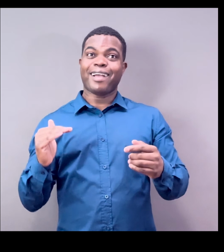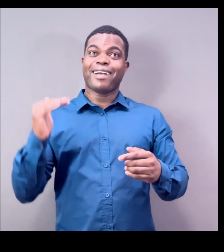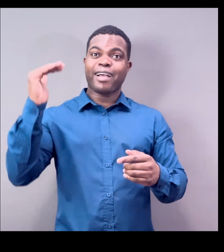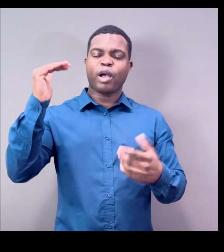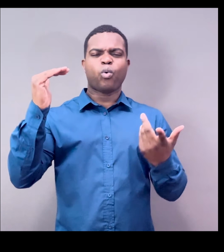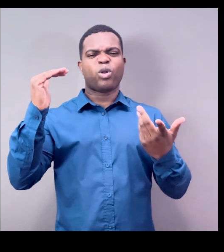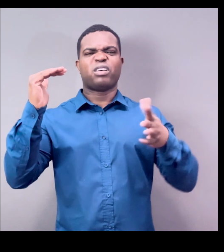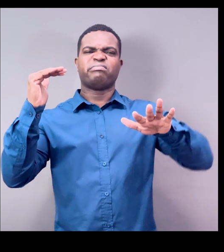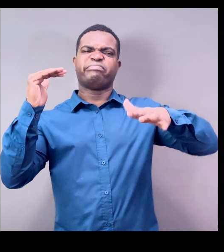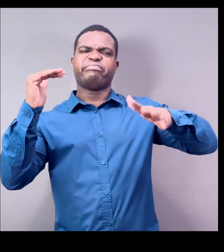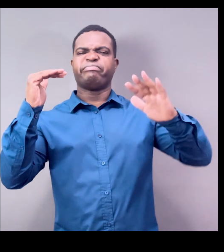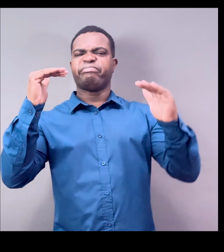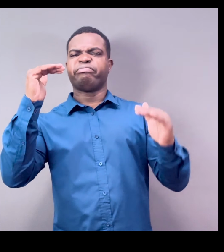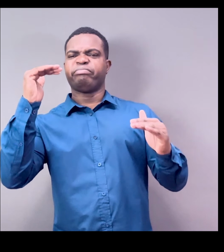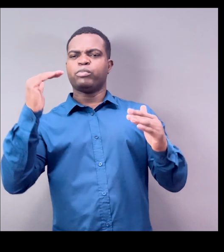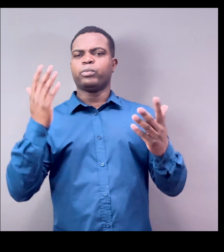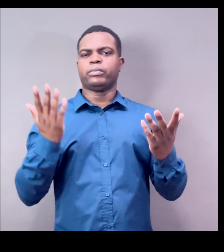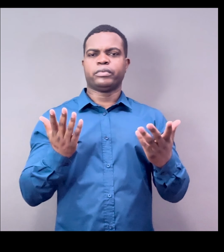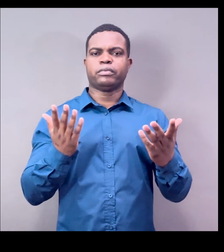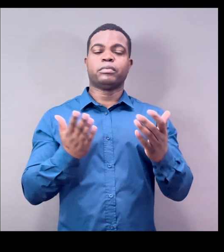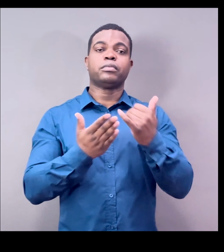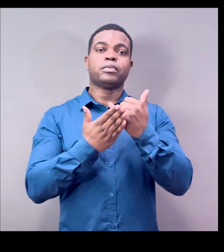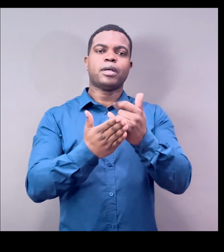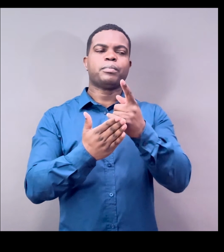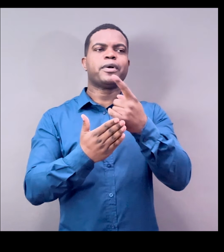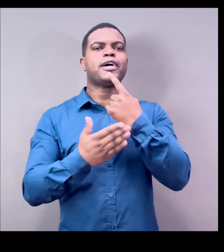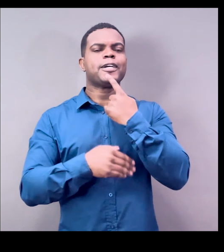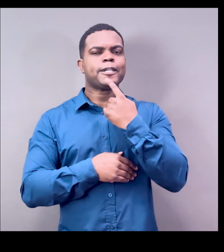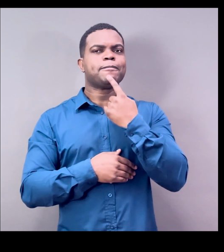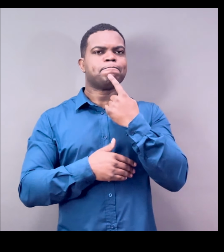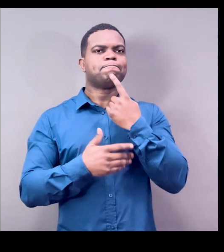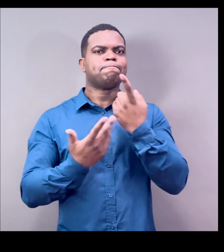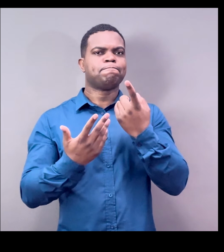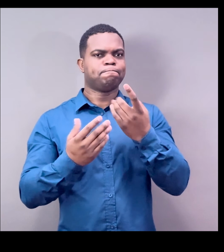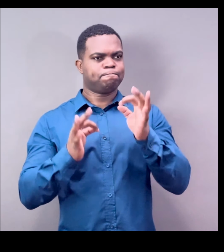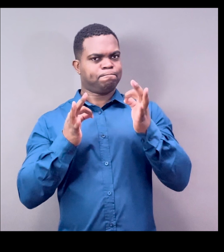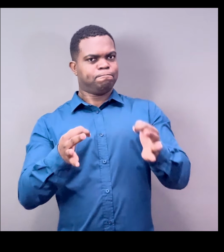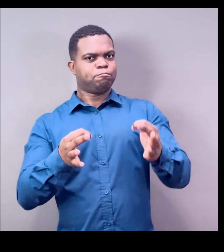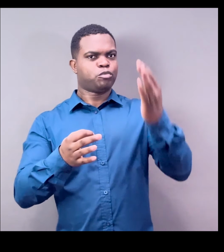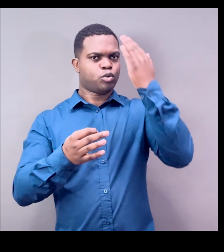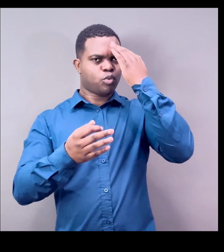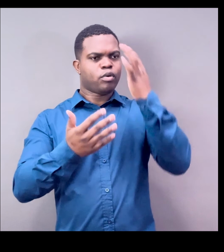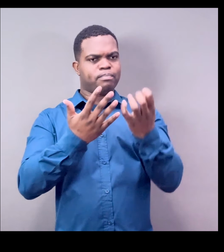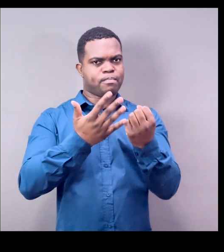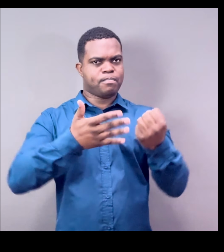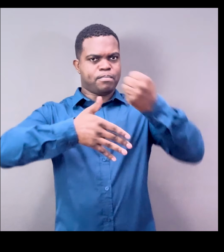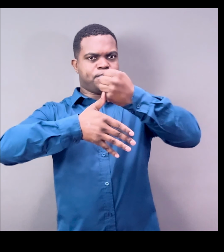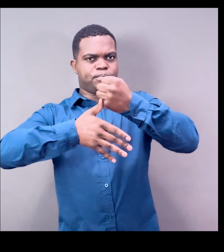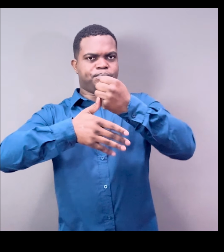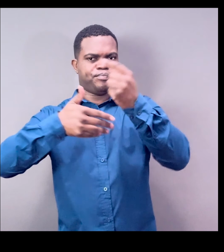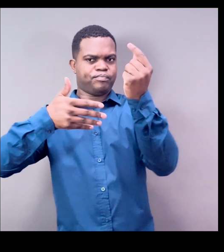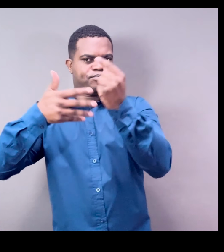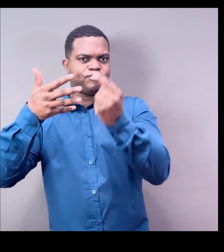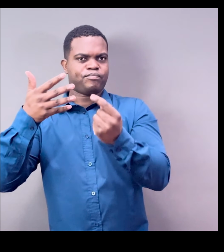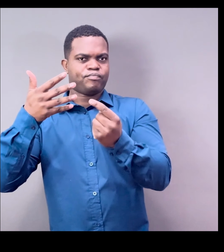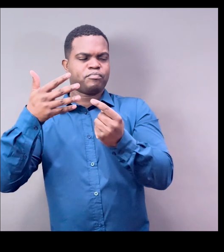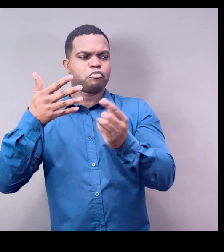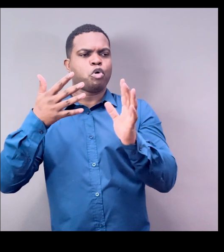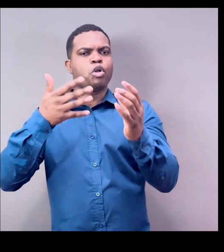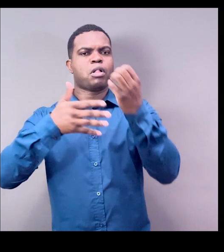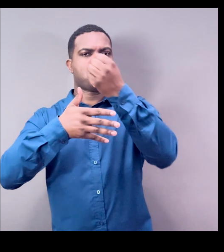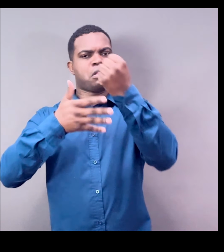And from this result, you'll be able to know how to prioritize engagement efforts